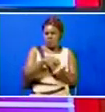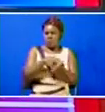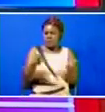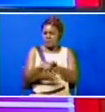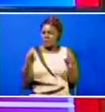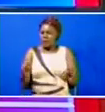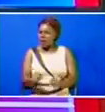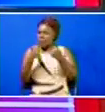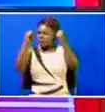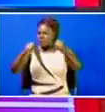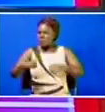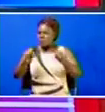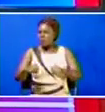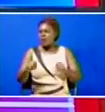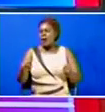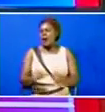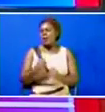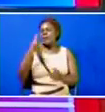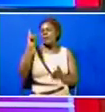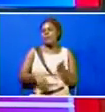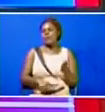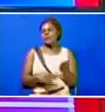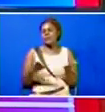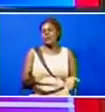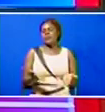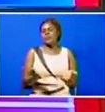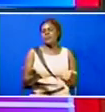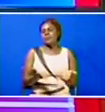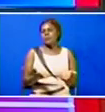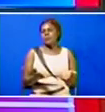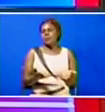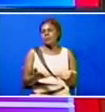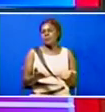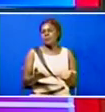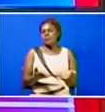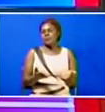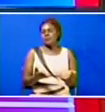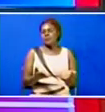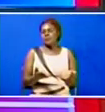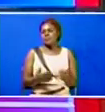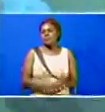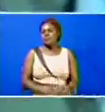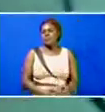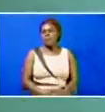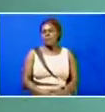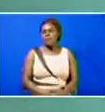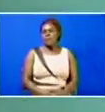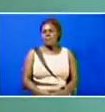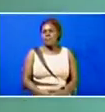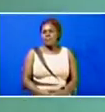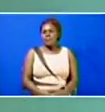fate, and could the same fate befall the current NYS cases? Mwami Mwangi interrogates.